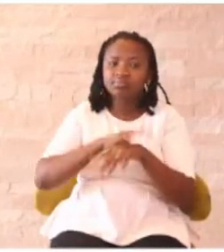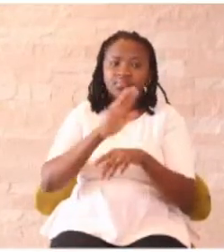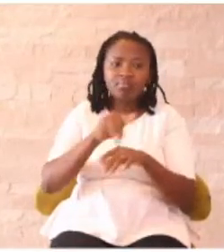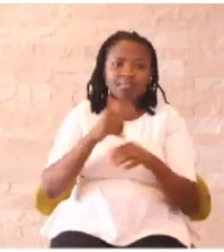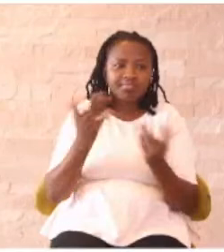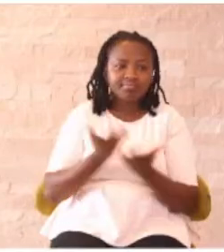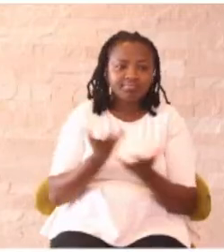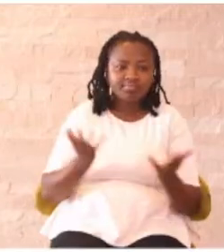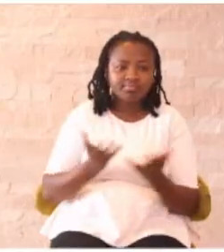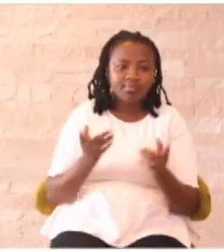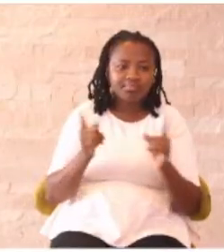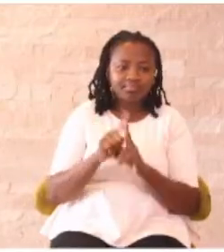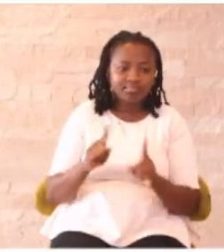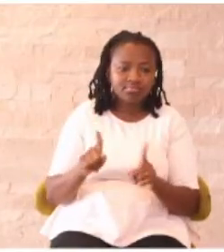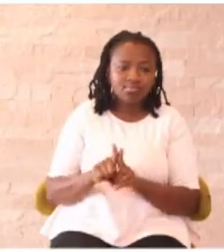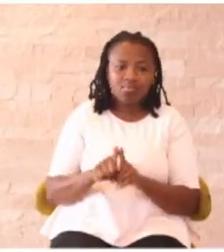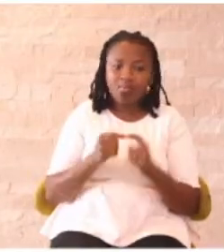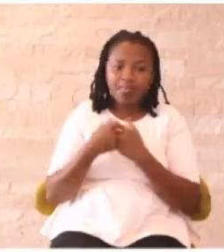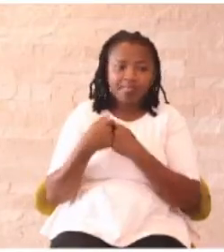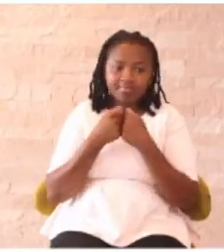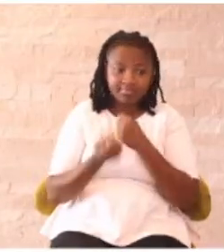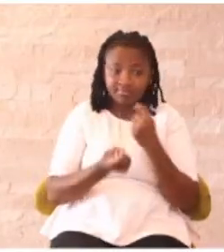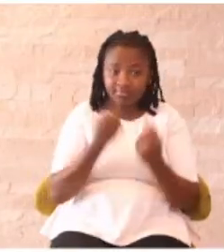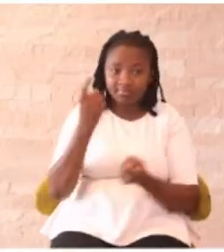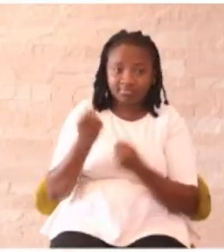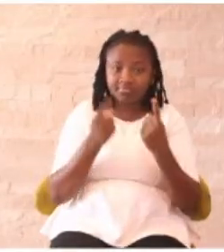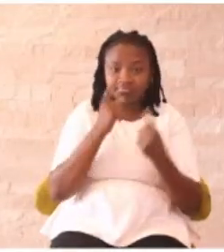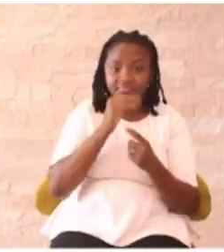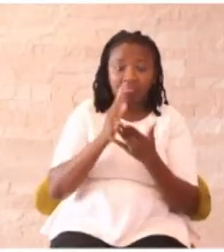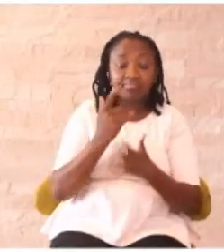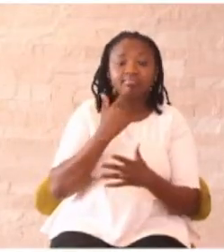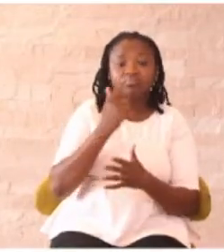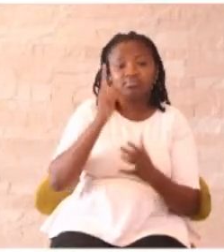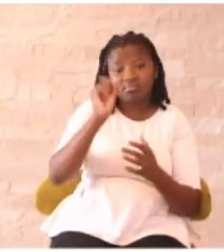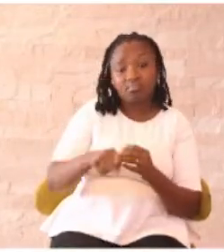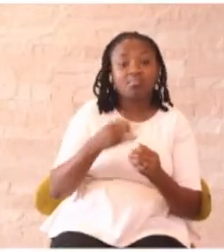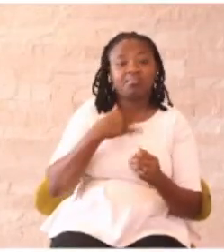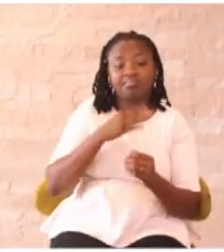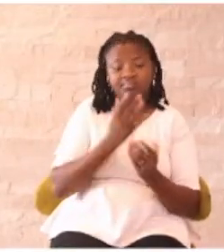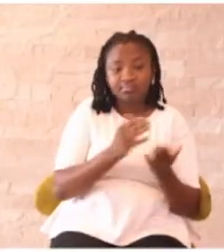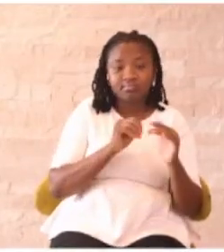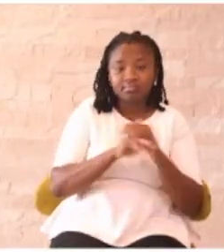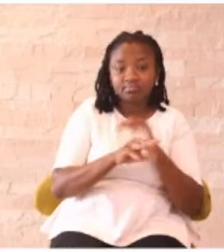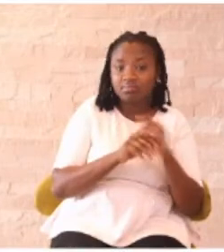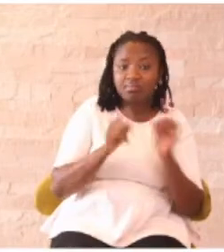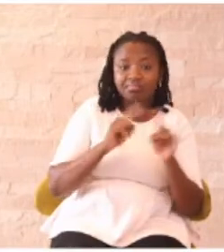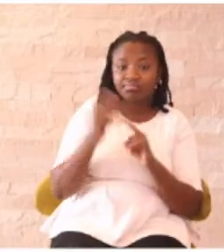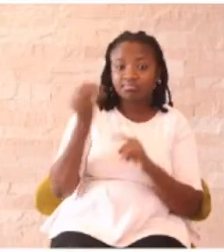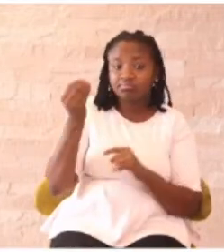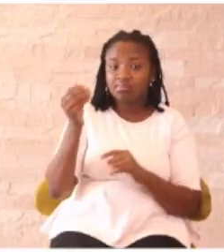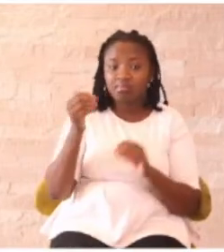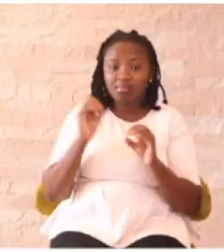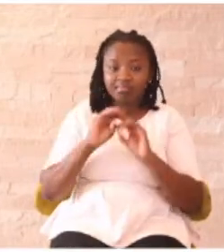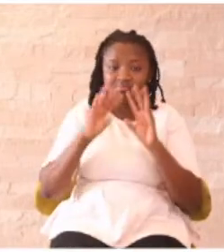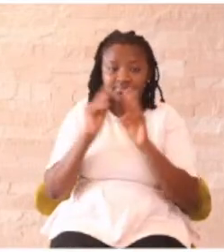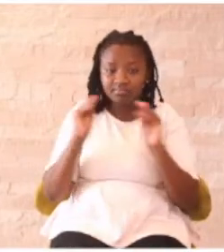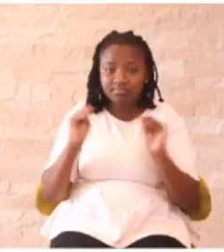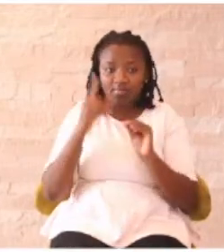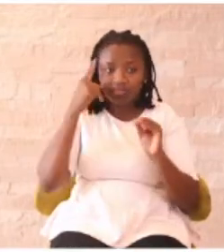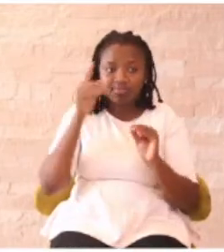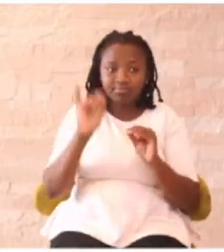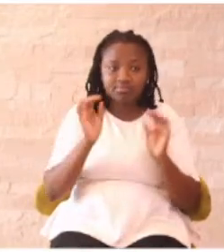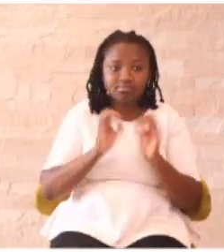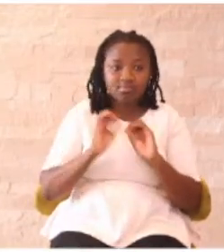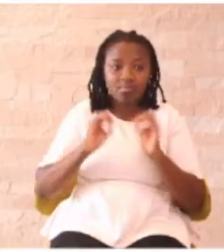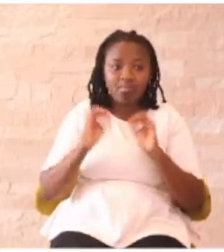And have you encountered issues where centers are like, yes, we want to be more accessible, we just don't have the budget to just